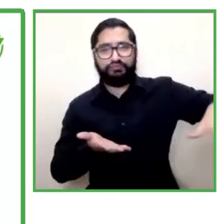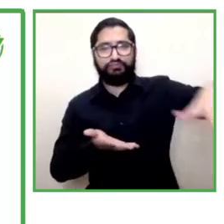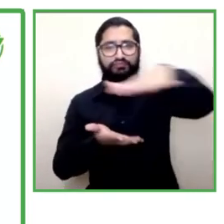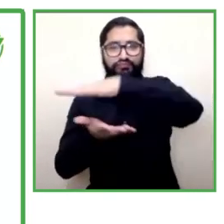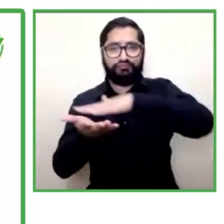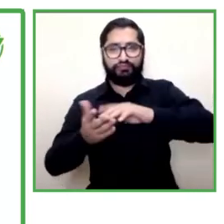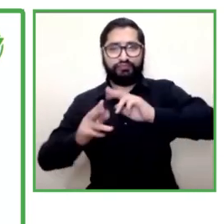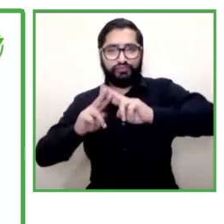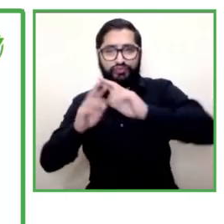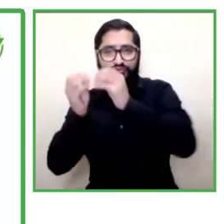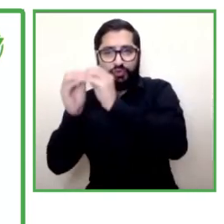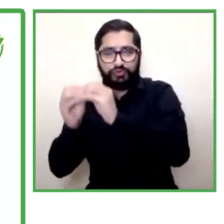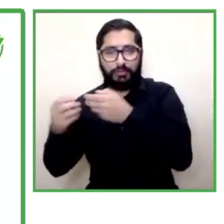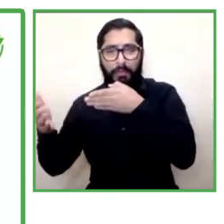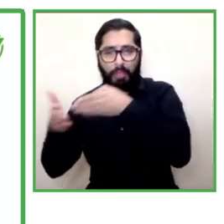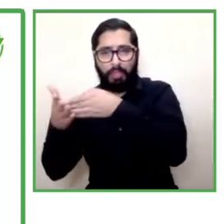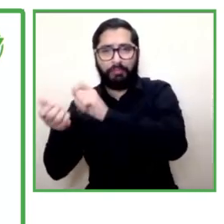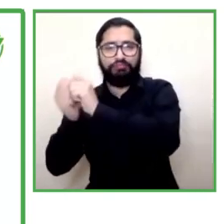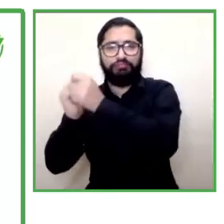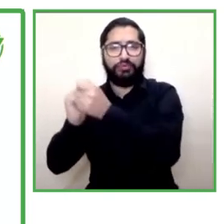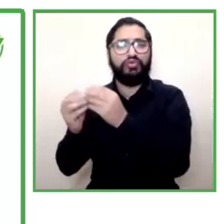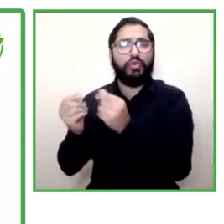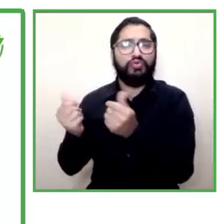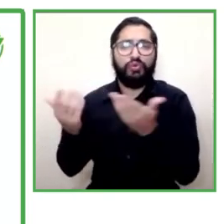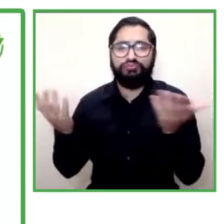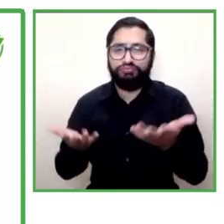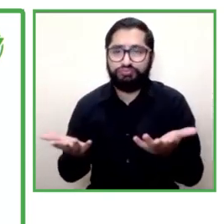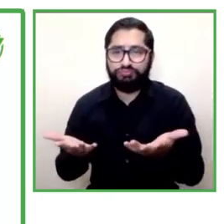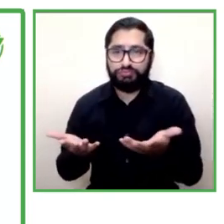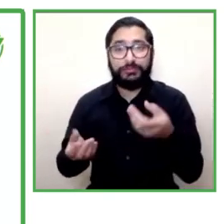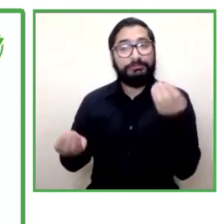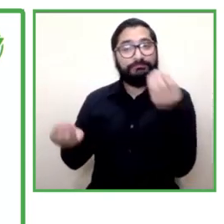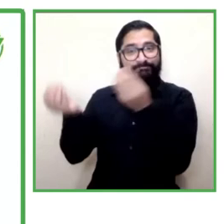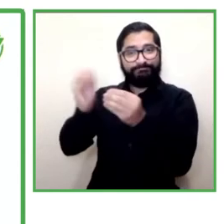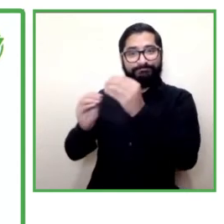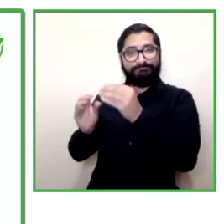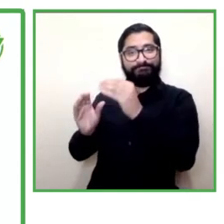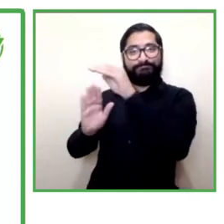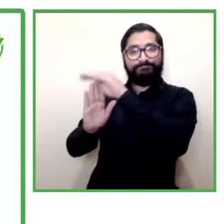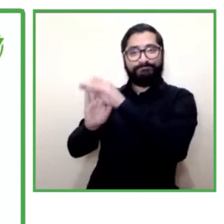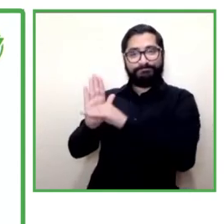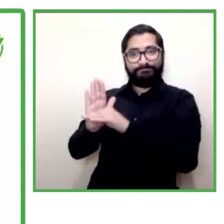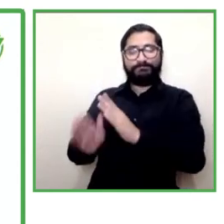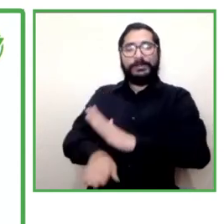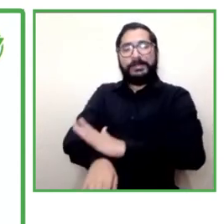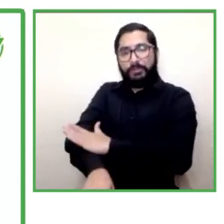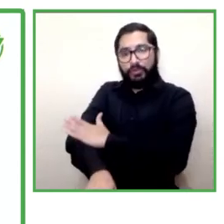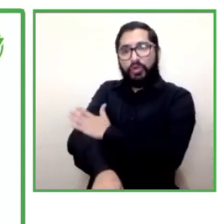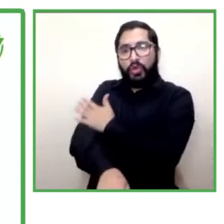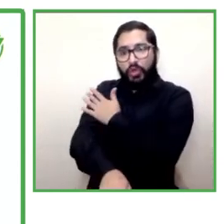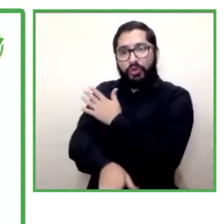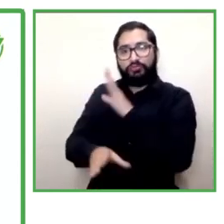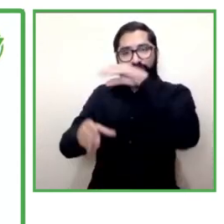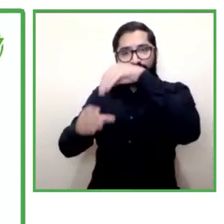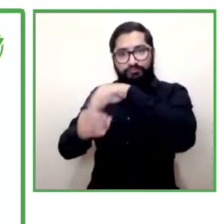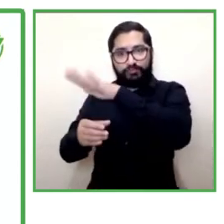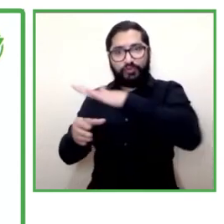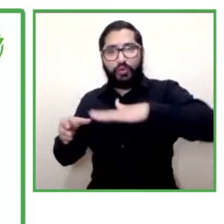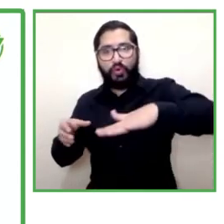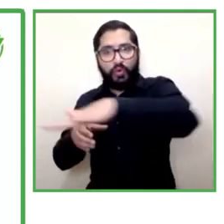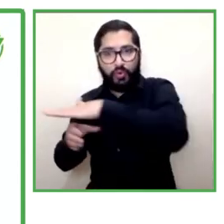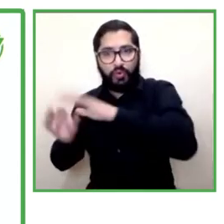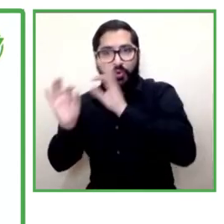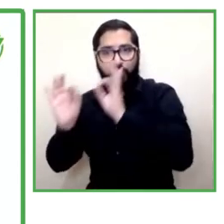inside the venues, and we also map the venue. Then we have the mobile application. The signals from those sensors